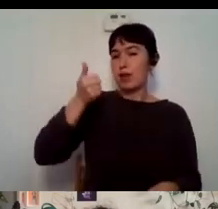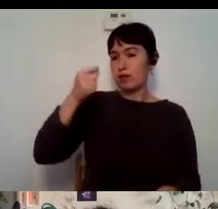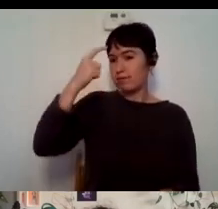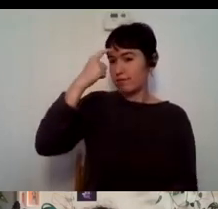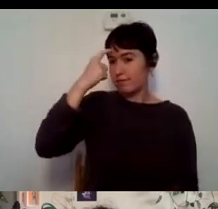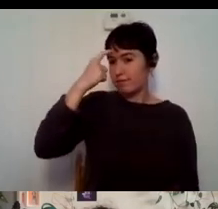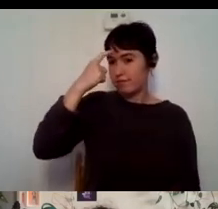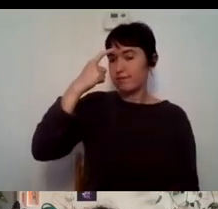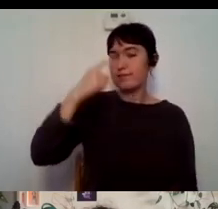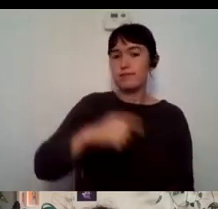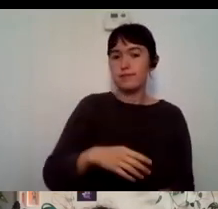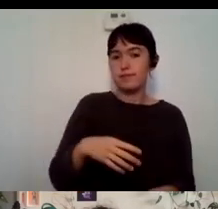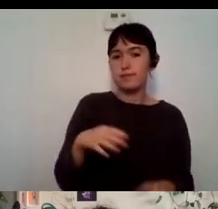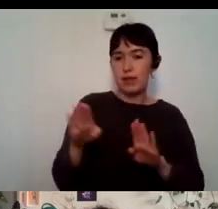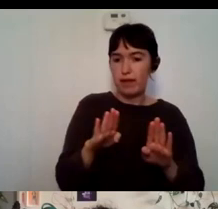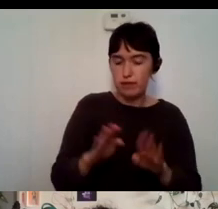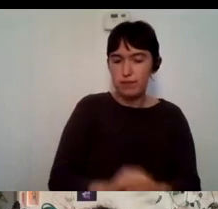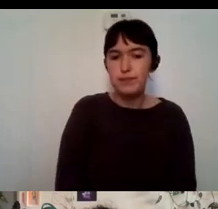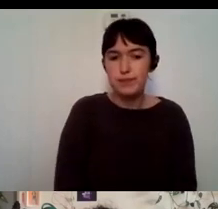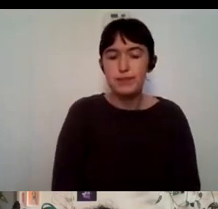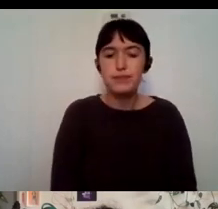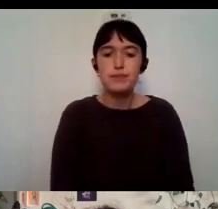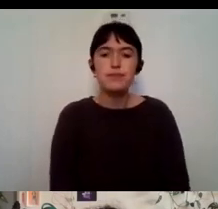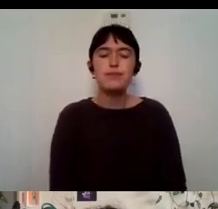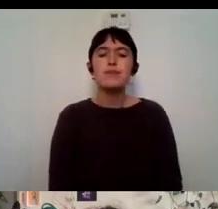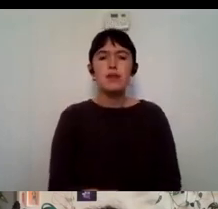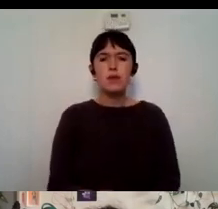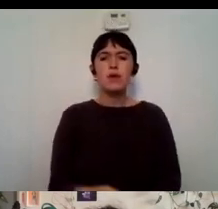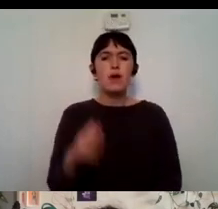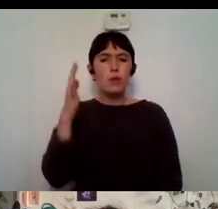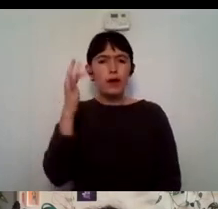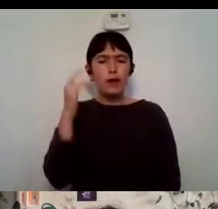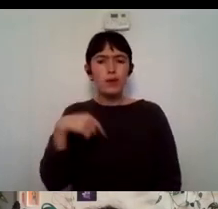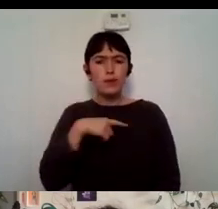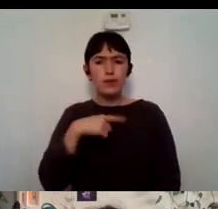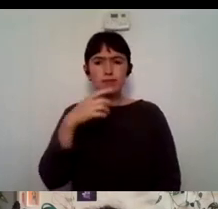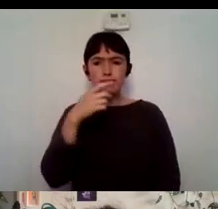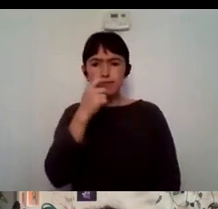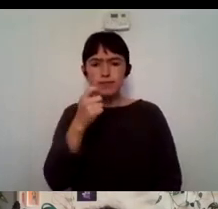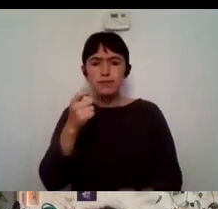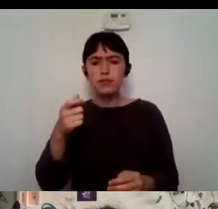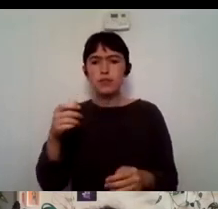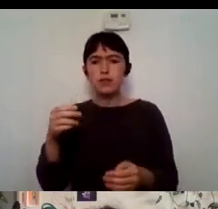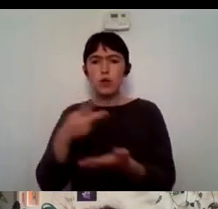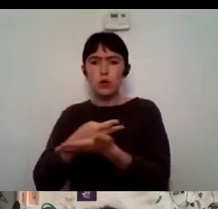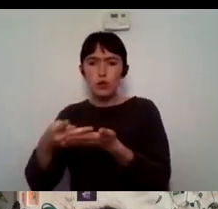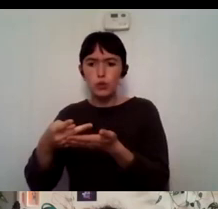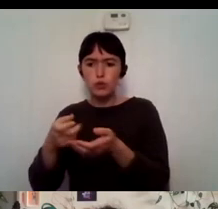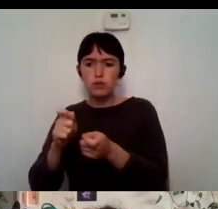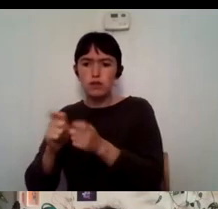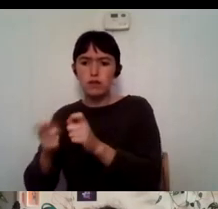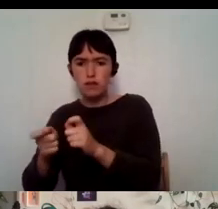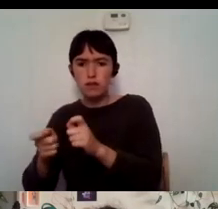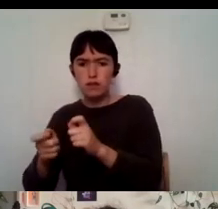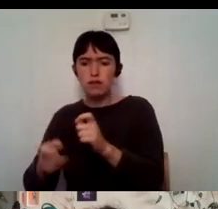So why would we be interested in lose shift? Well, if you think about it, sometimes it's much more important to change